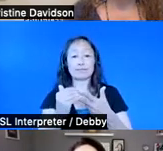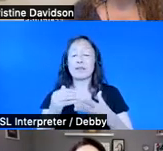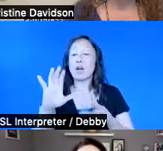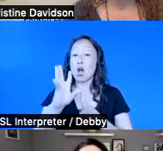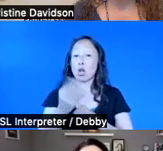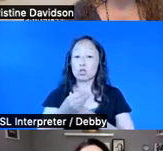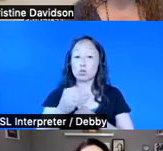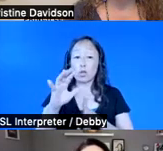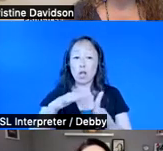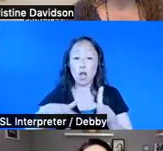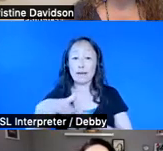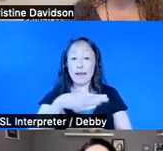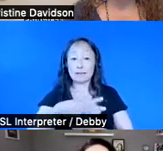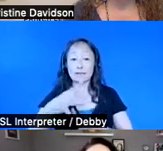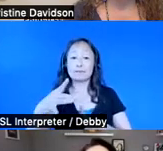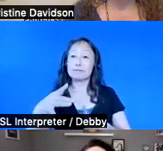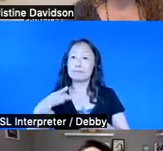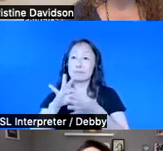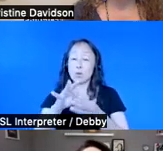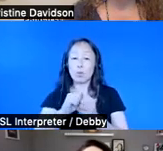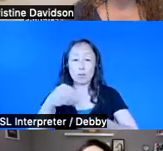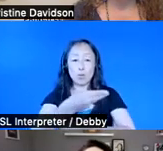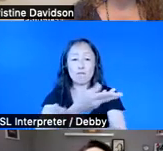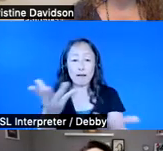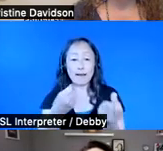providing advocacy. We'll look at the